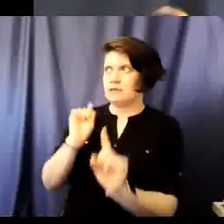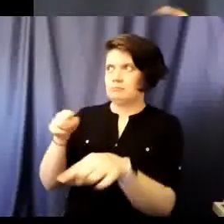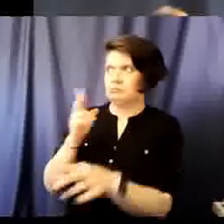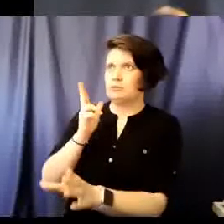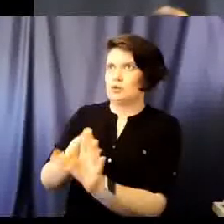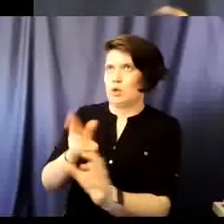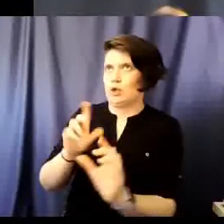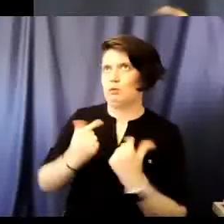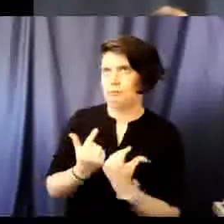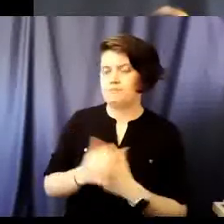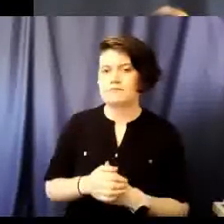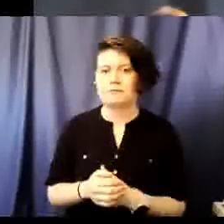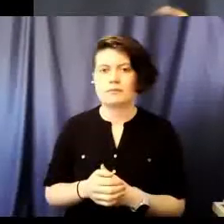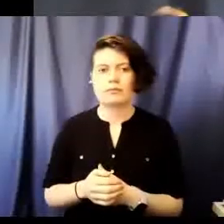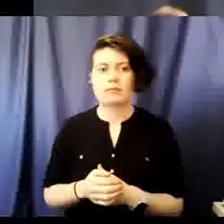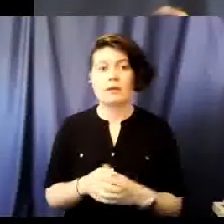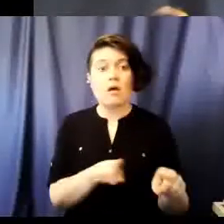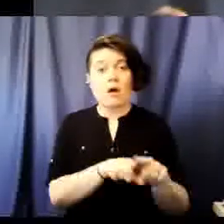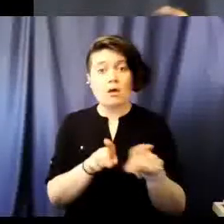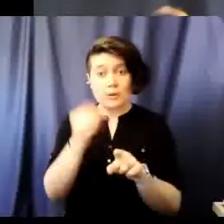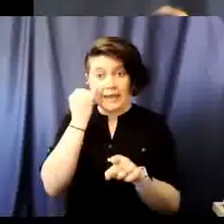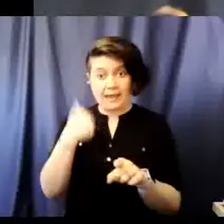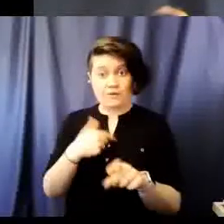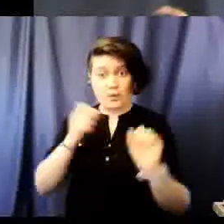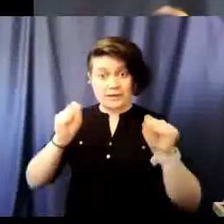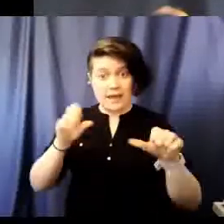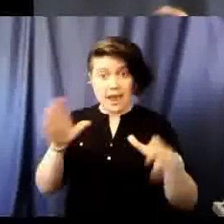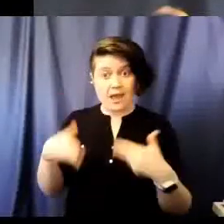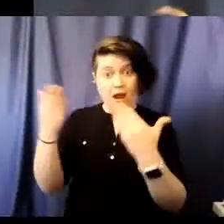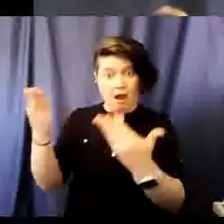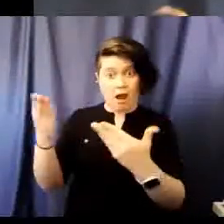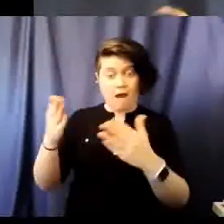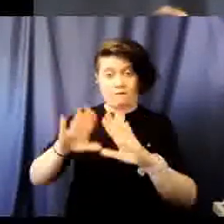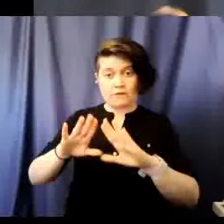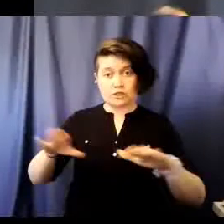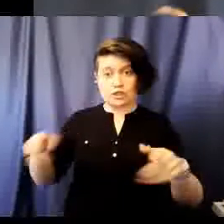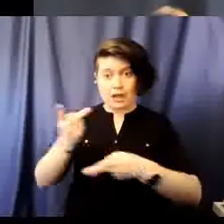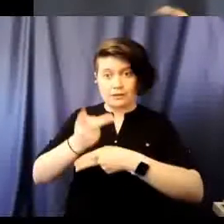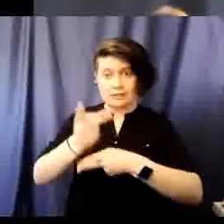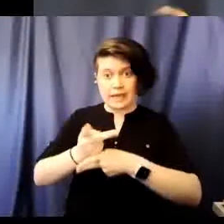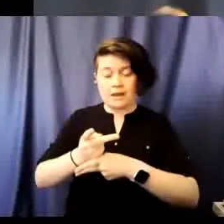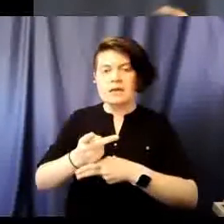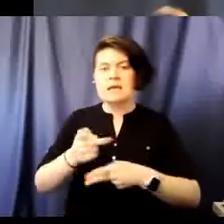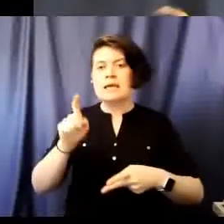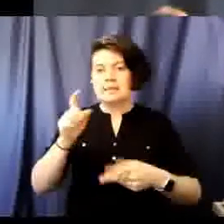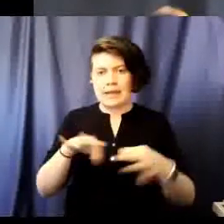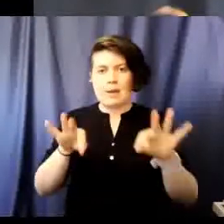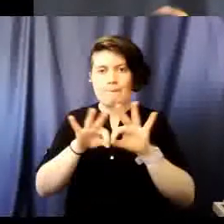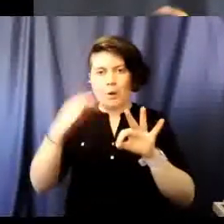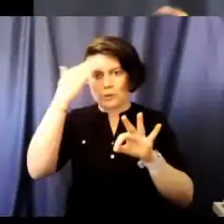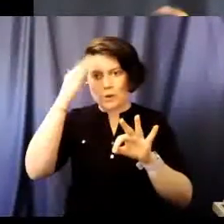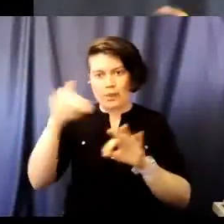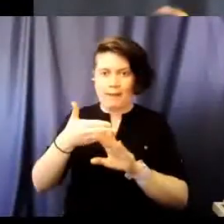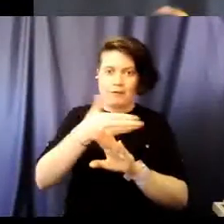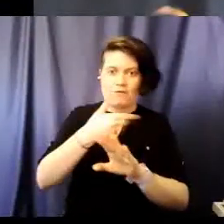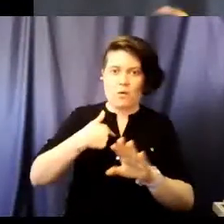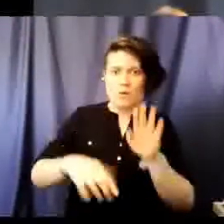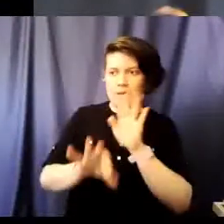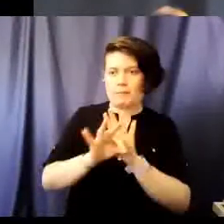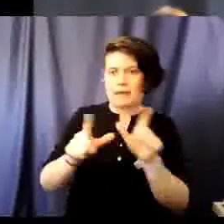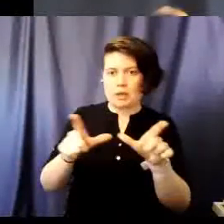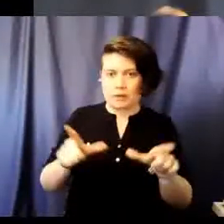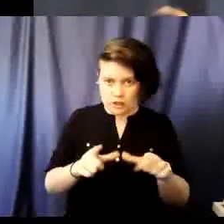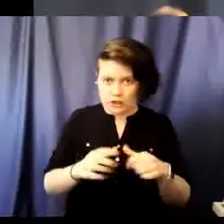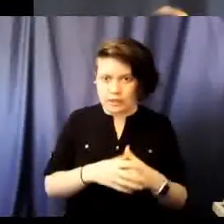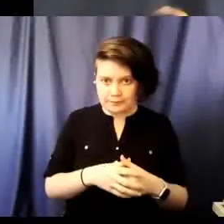Also, if we're going to be able to offer childcare, we need to consider that when selecting a location for the group as well. If possible, we should